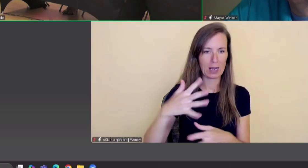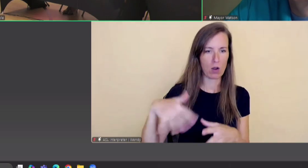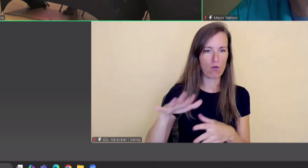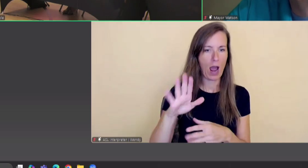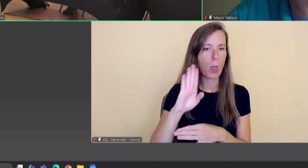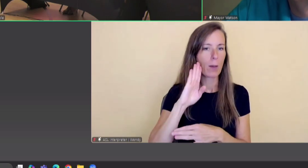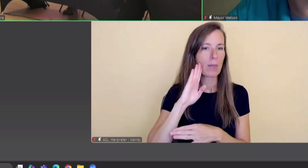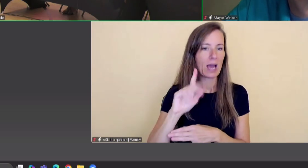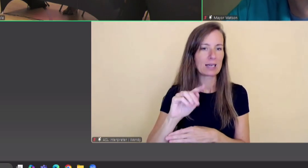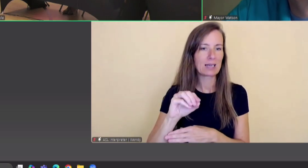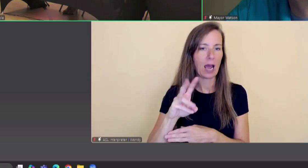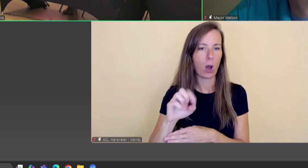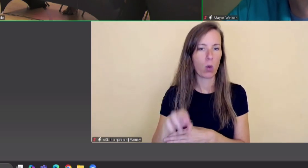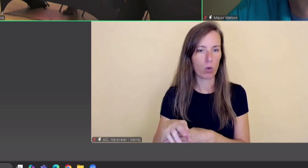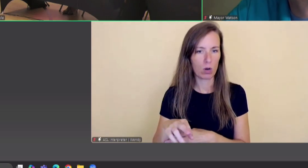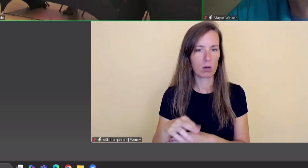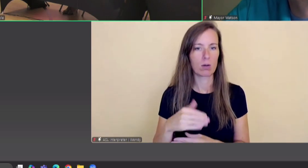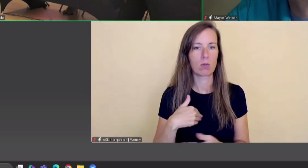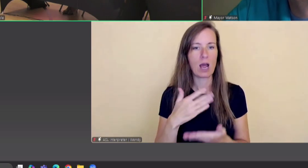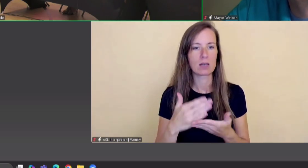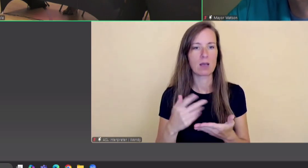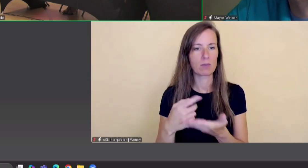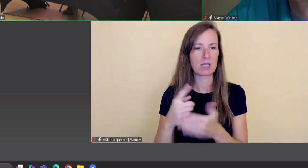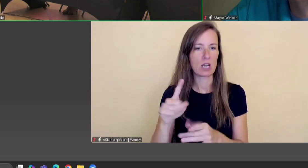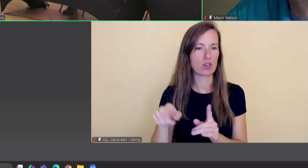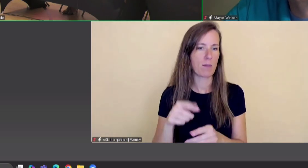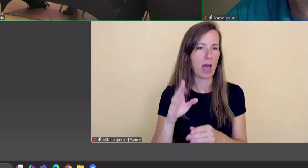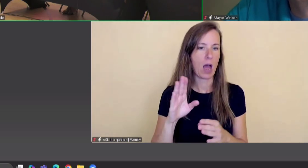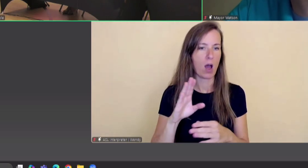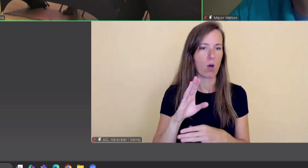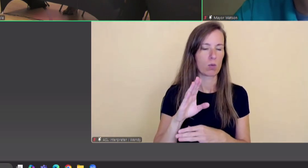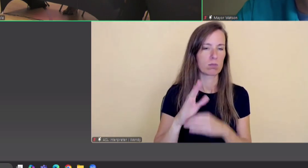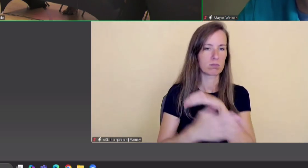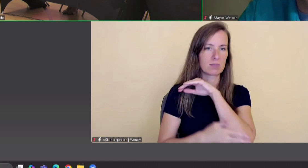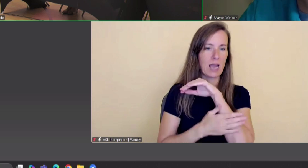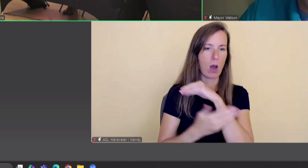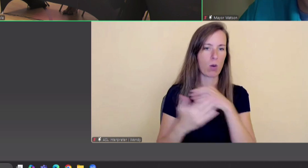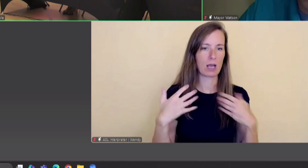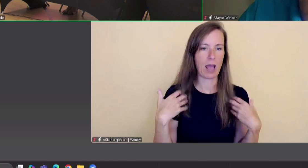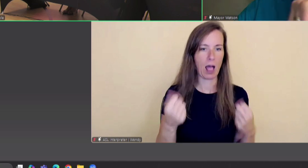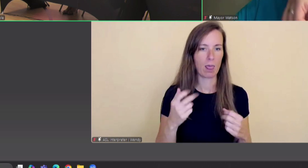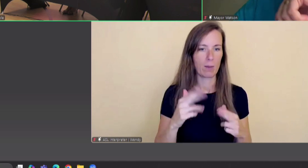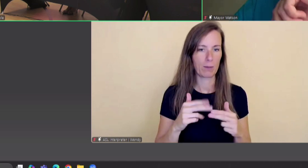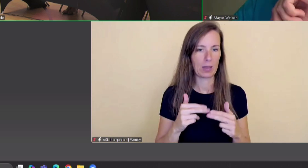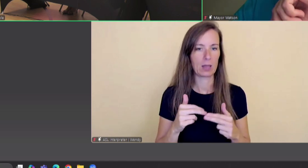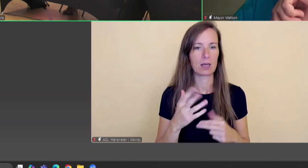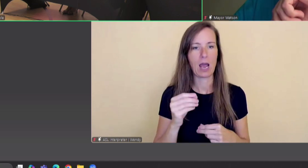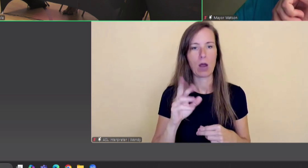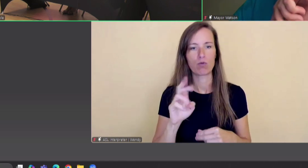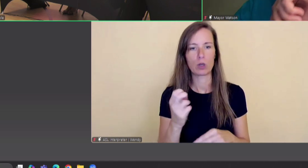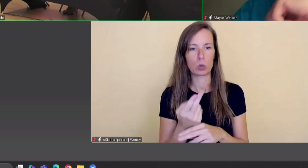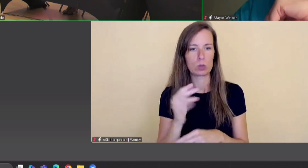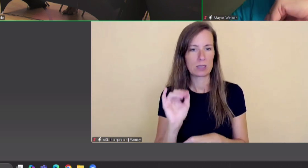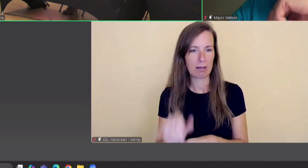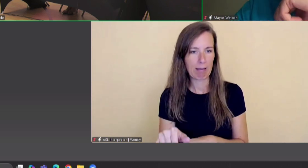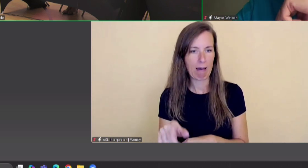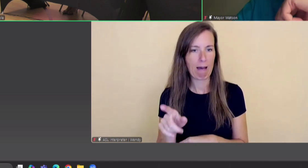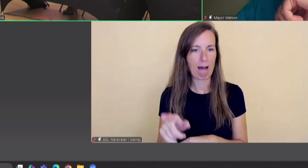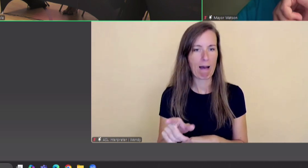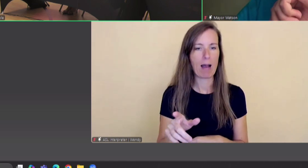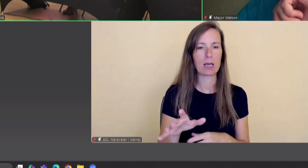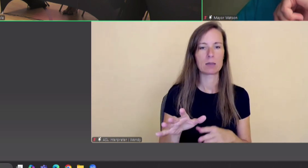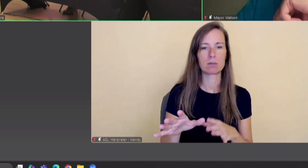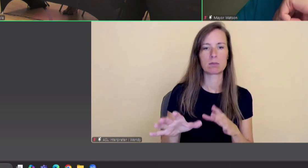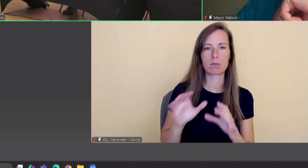they're in communication with the county in regards to that property. Any questions as it relates to the